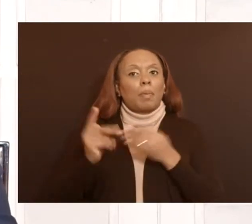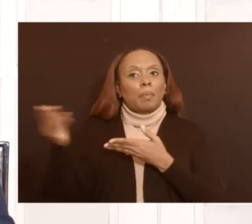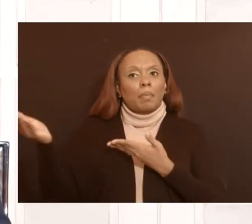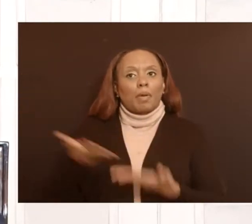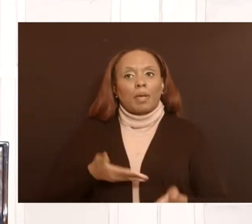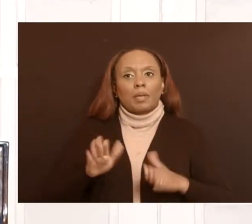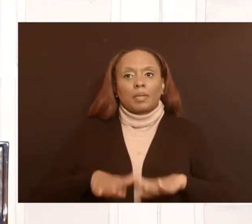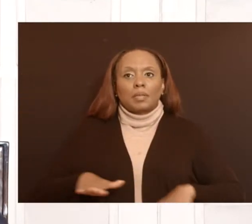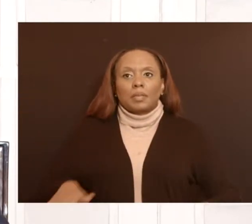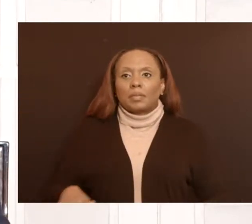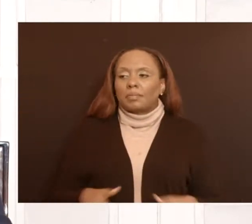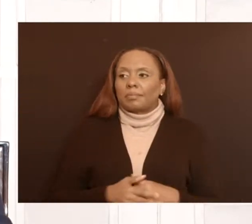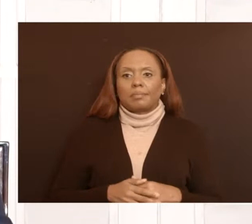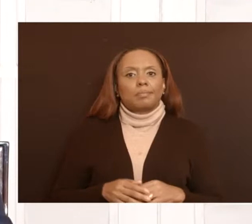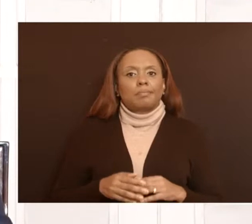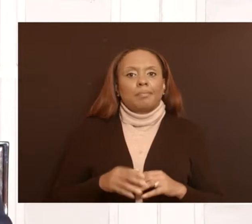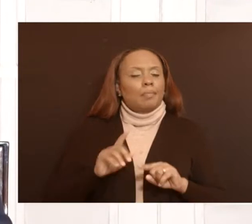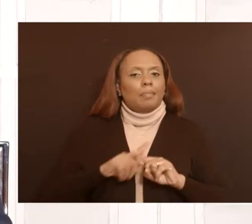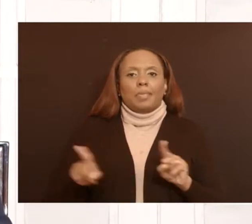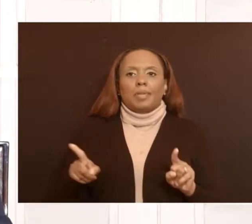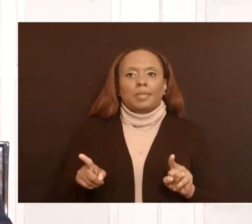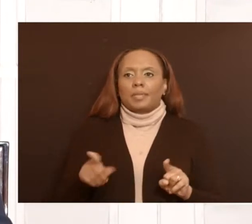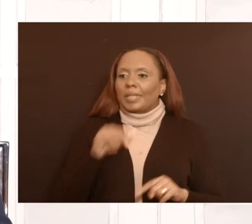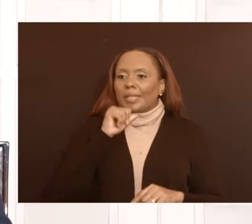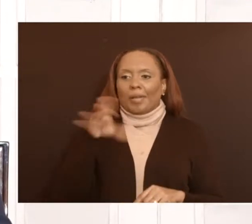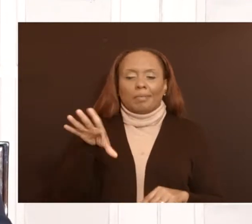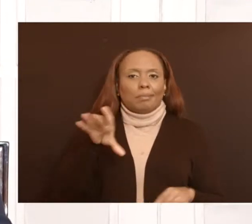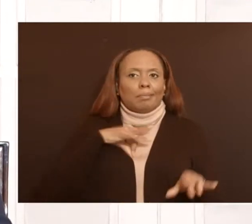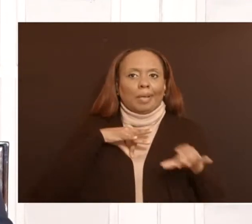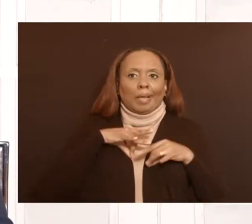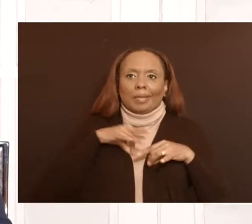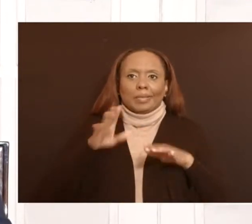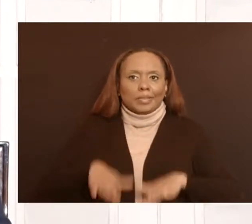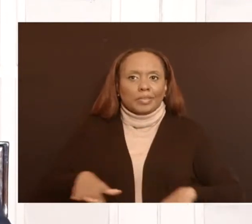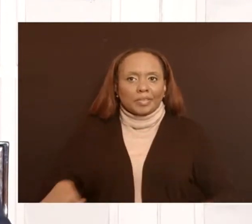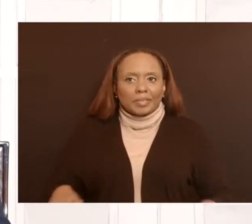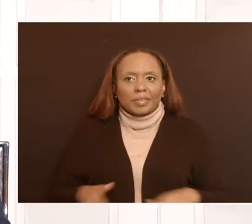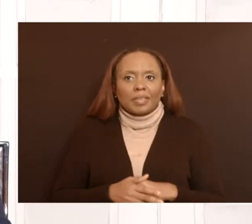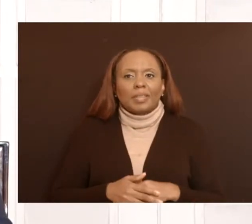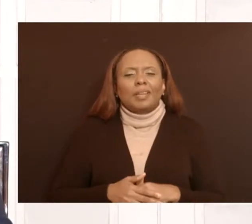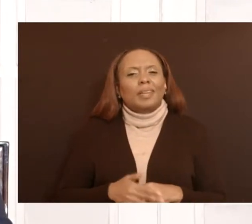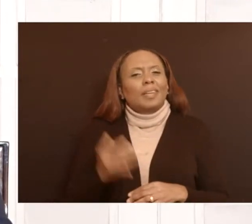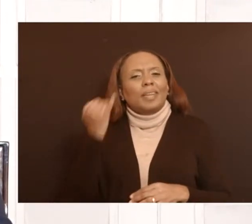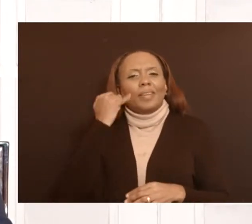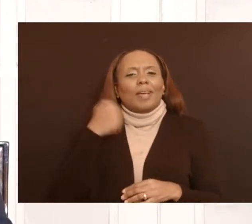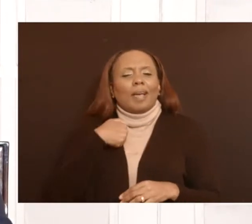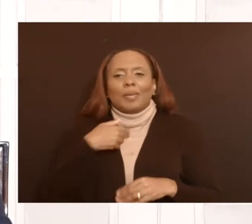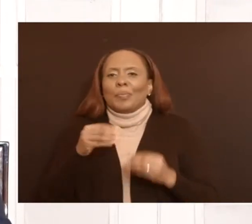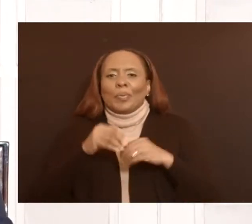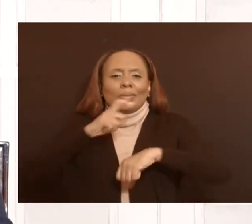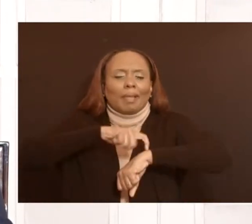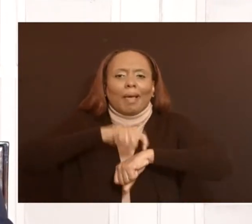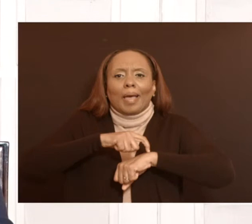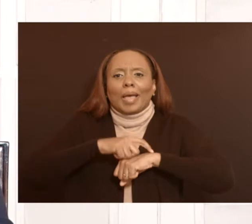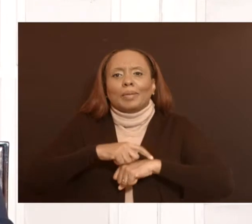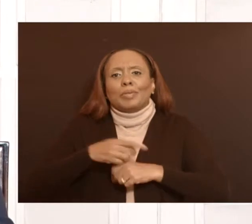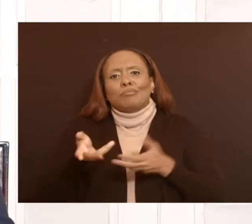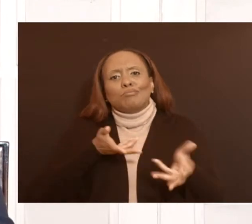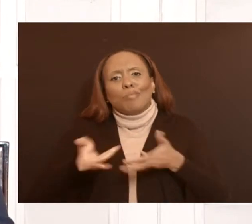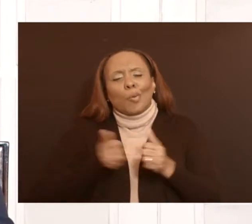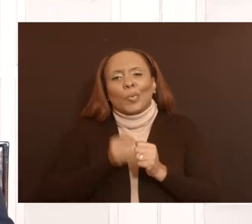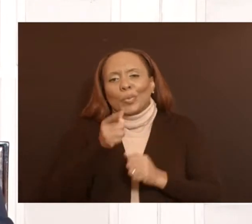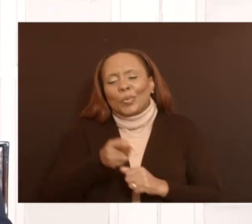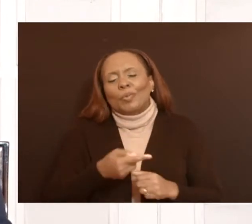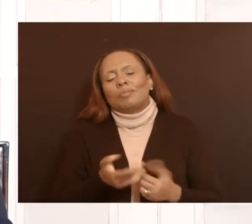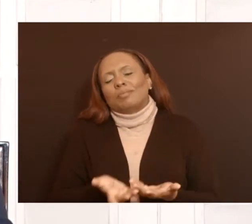not gotten COVID. These are some of the small things. If I had a little bit more time to do this, I would talk to you more about that. But